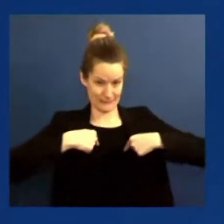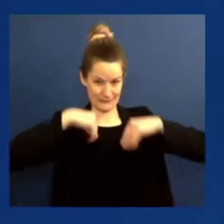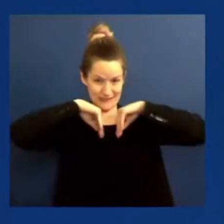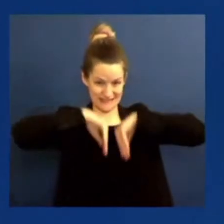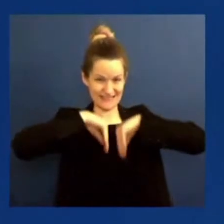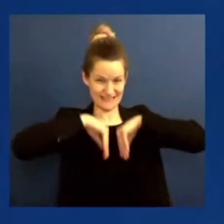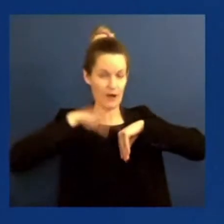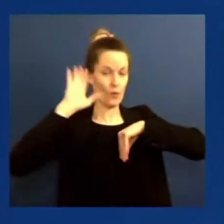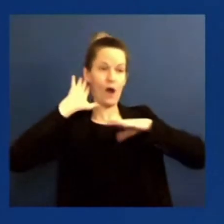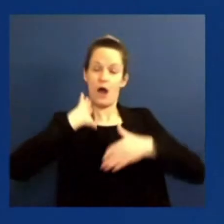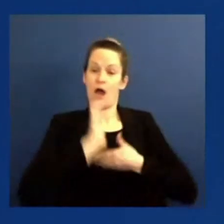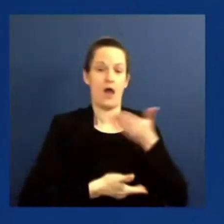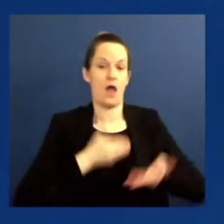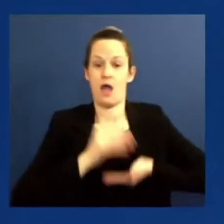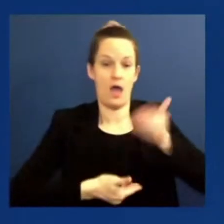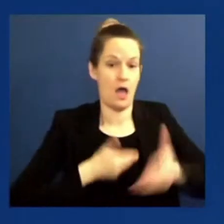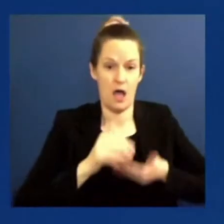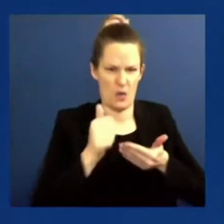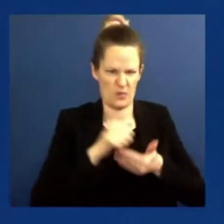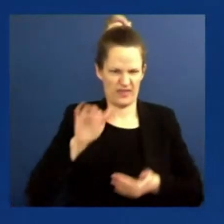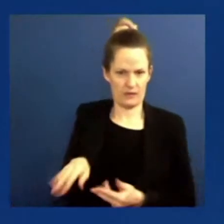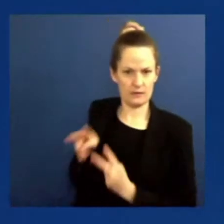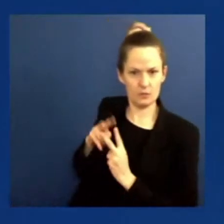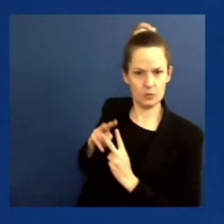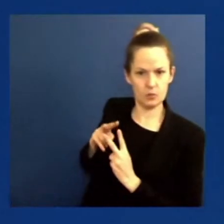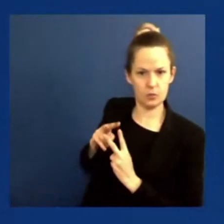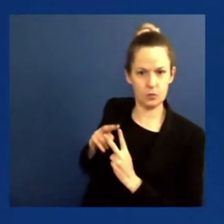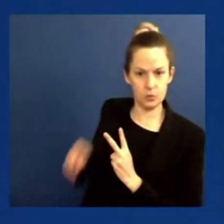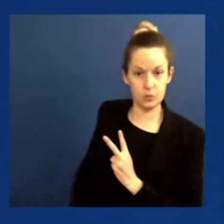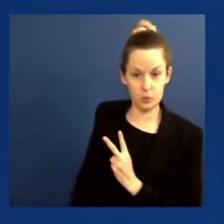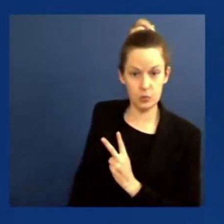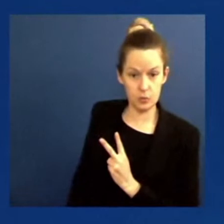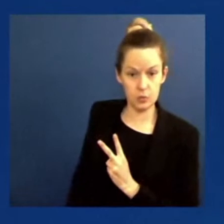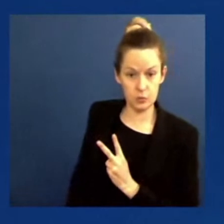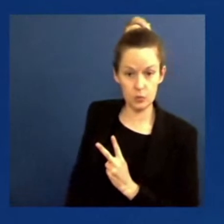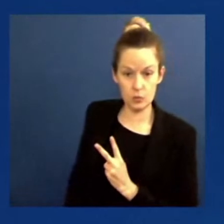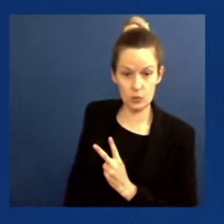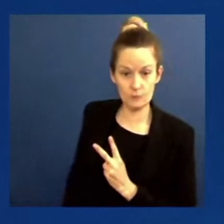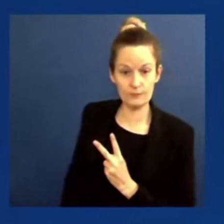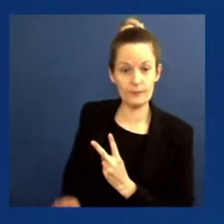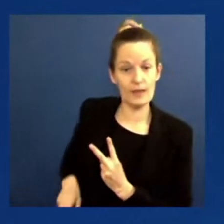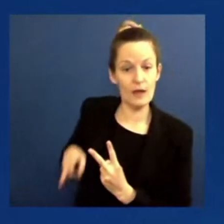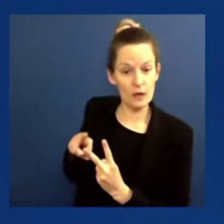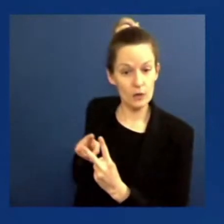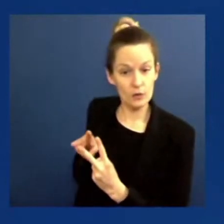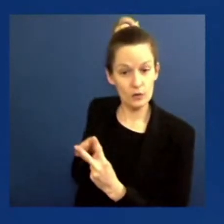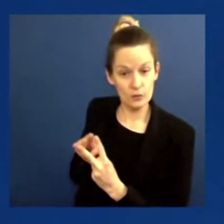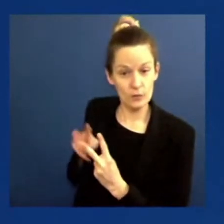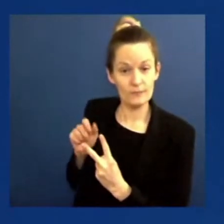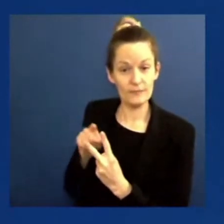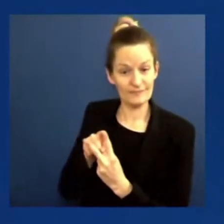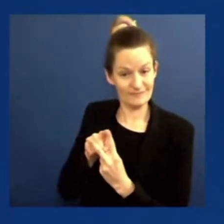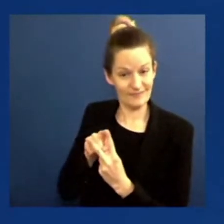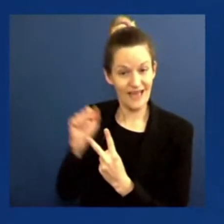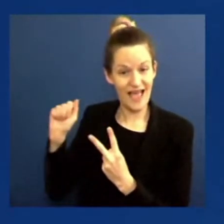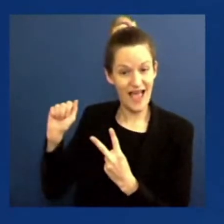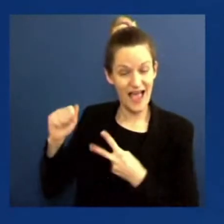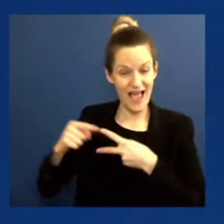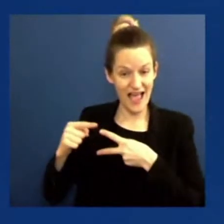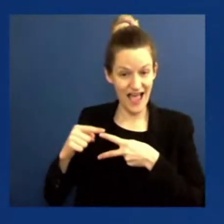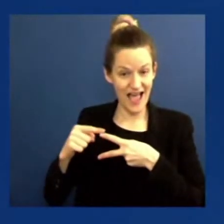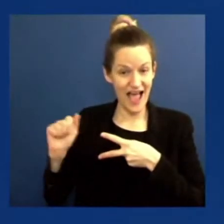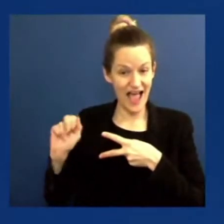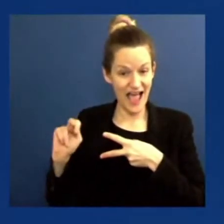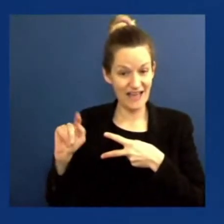antigens. But the antigens themselves have many components. We refer to them as epitope. Why does that mean anything